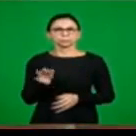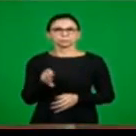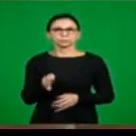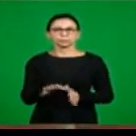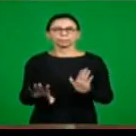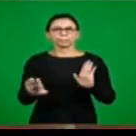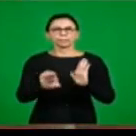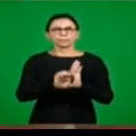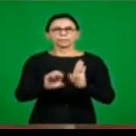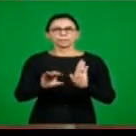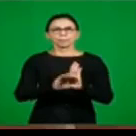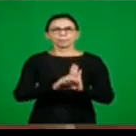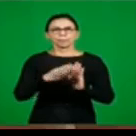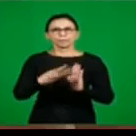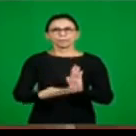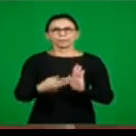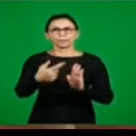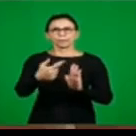Now, Exodus